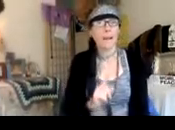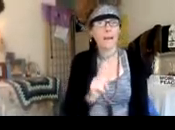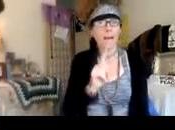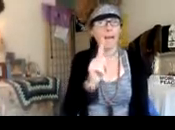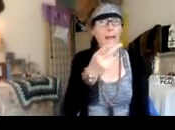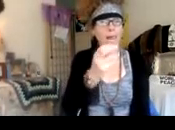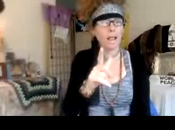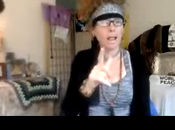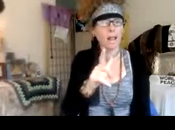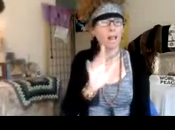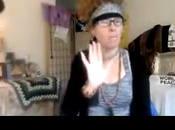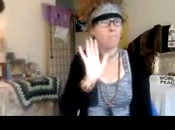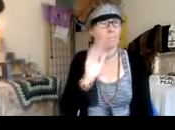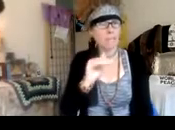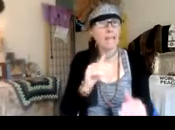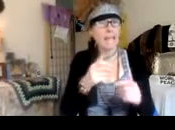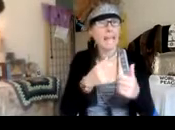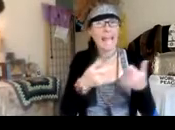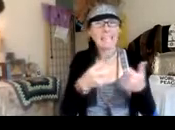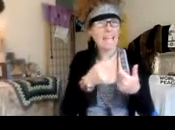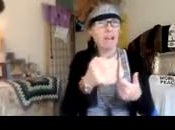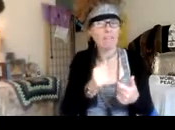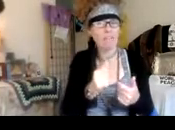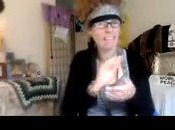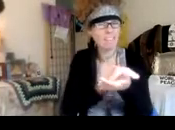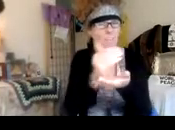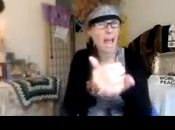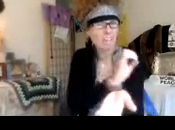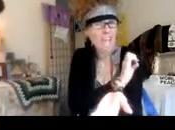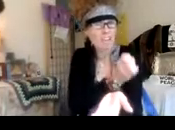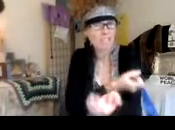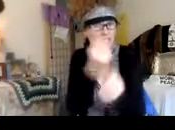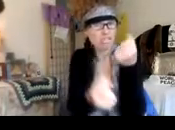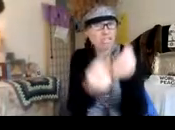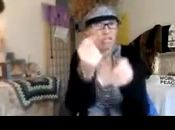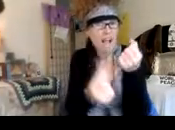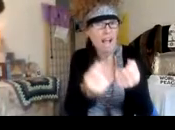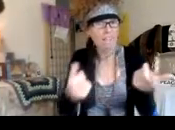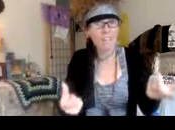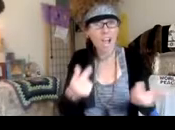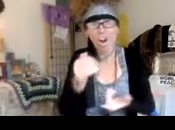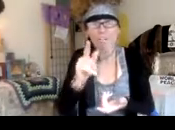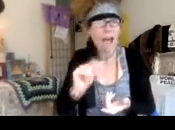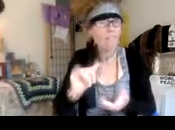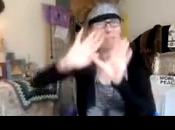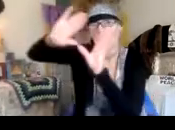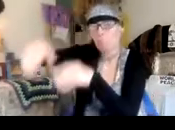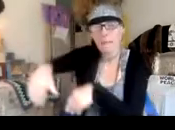out. The amount of energy that it would actually take to drive this car, once you're defying gravity, is so